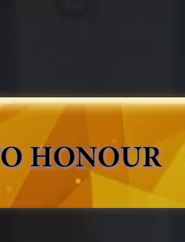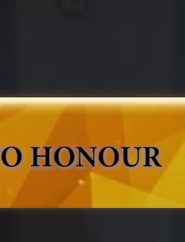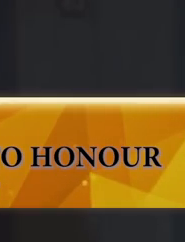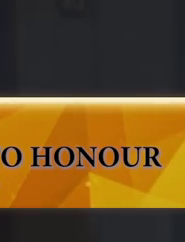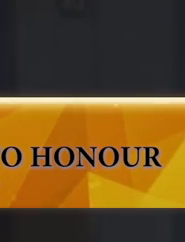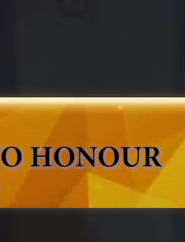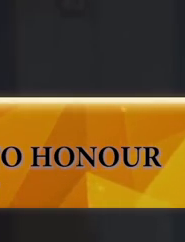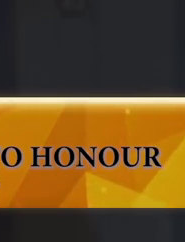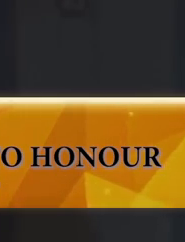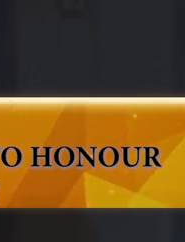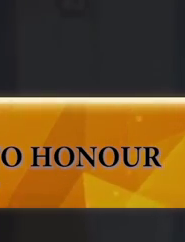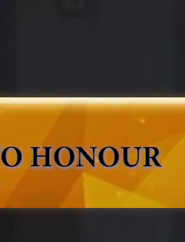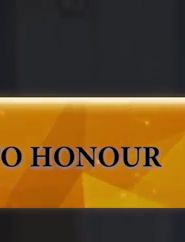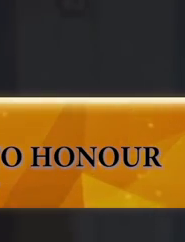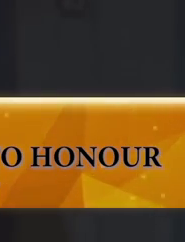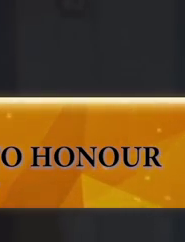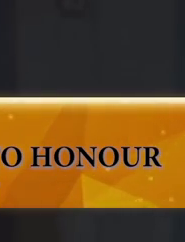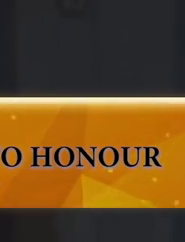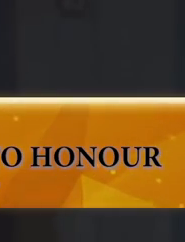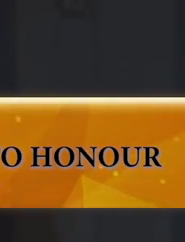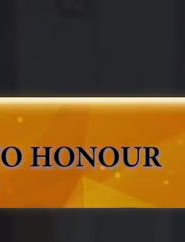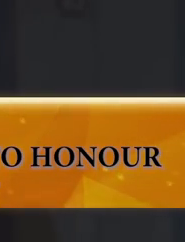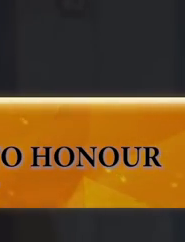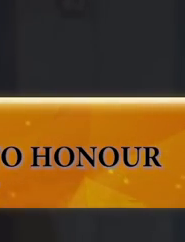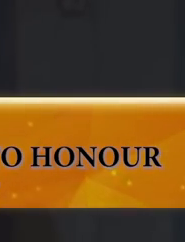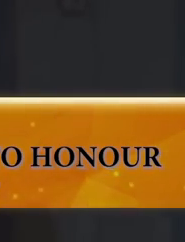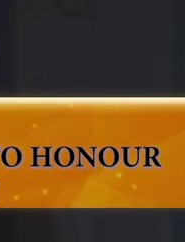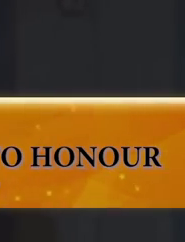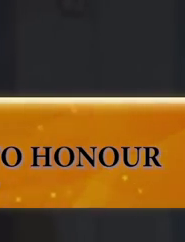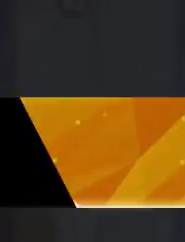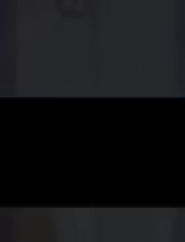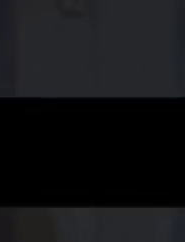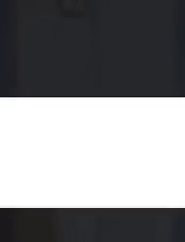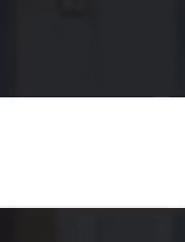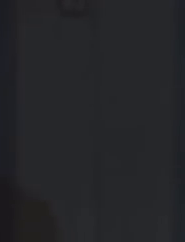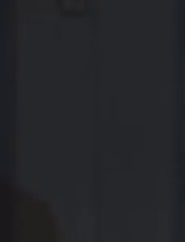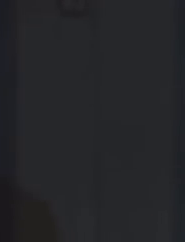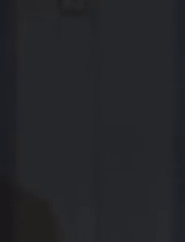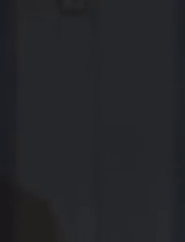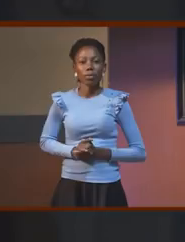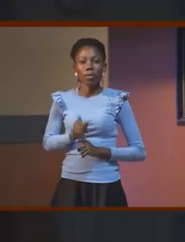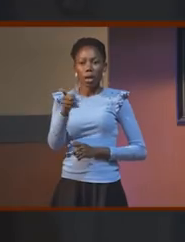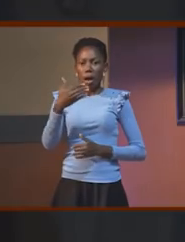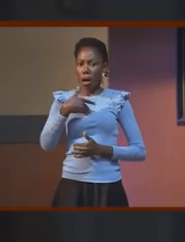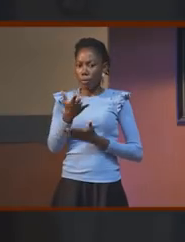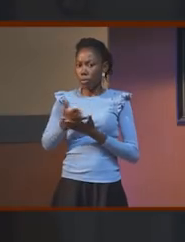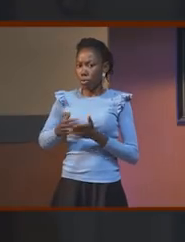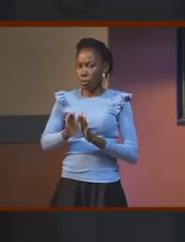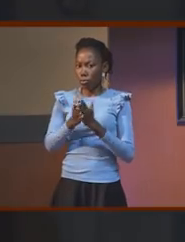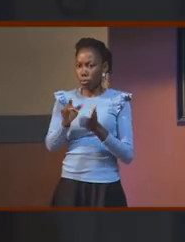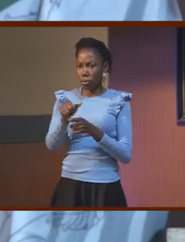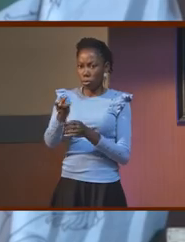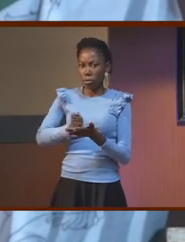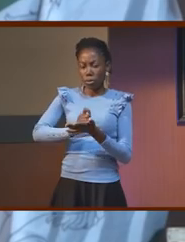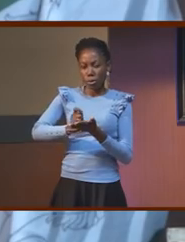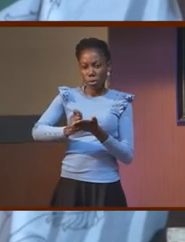am a scriptwriter. A songwriter also, and there's a script